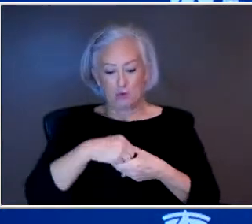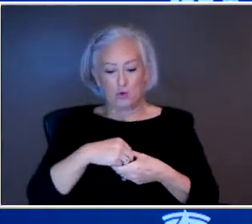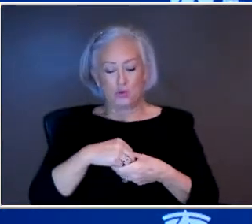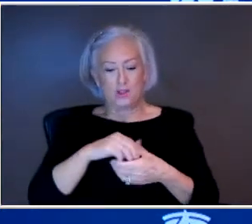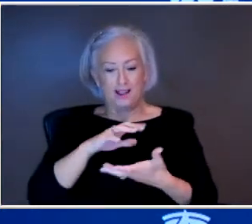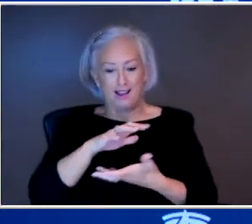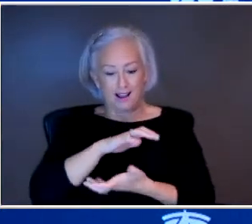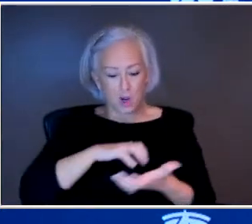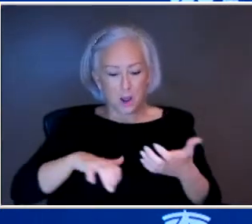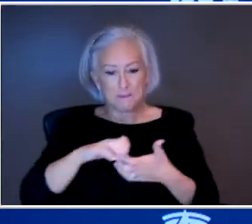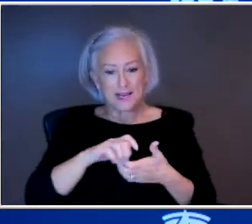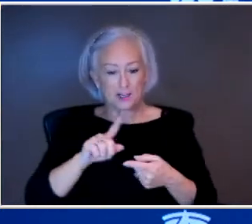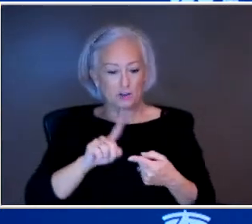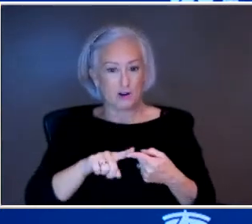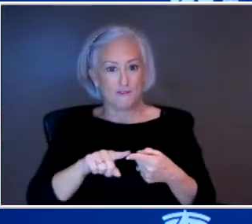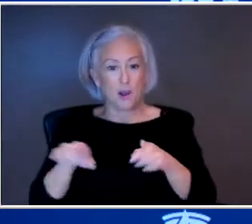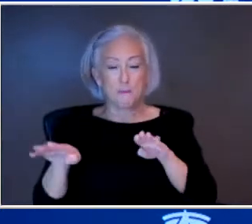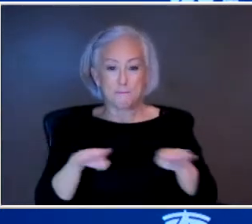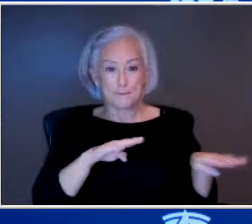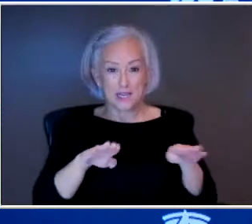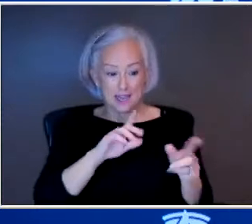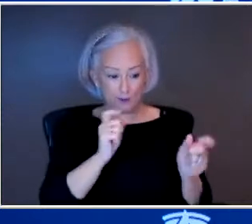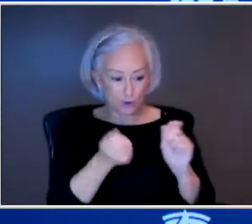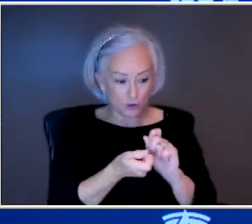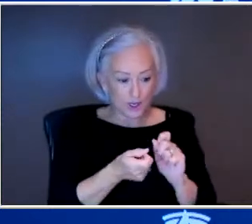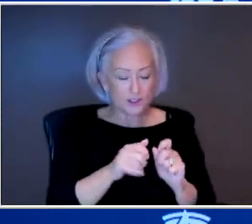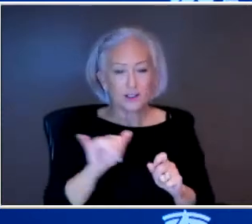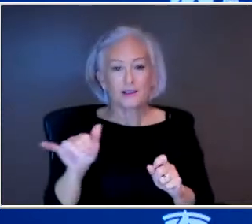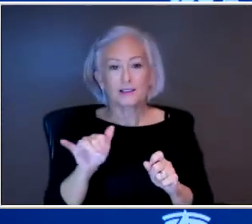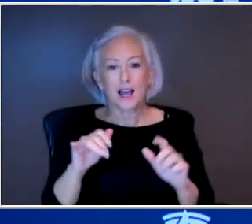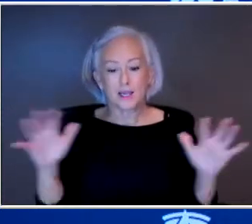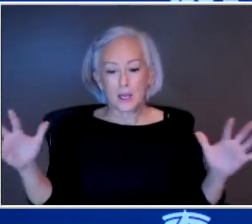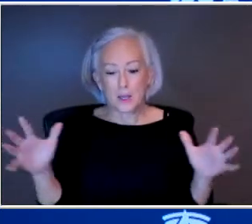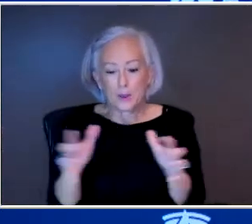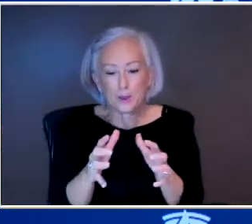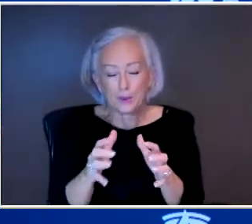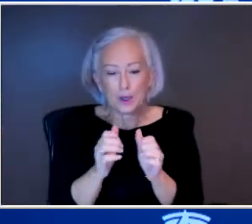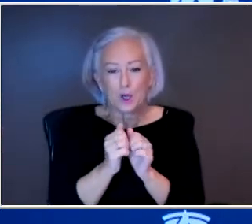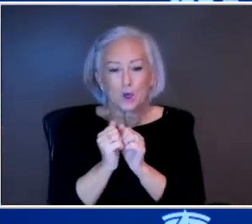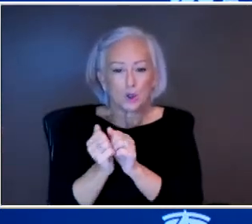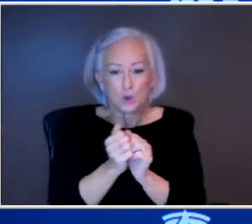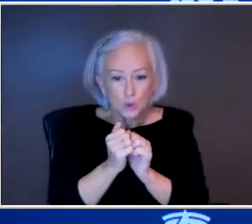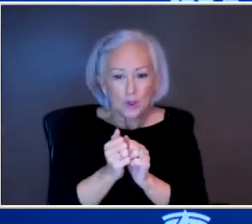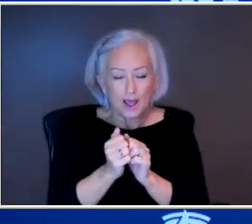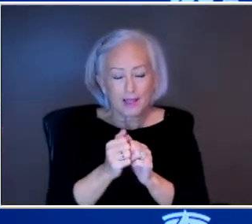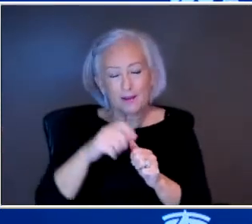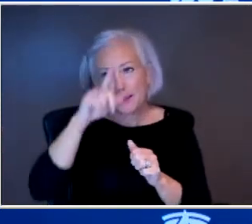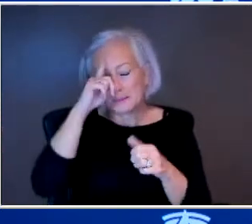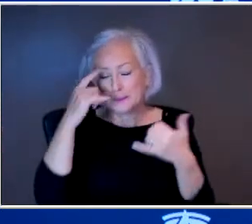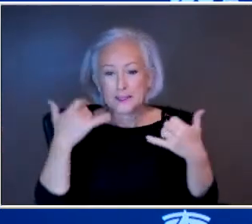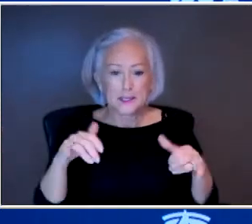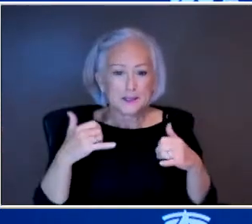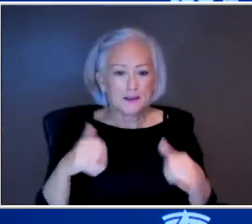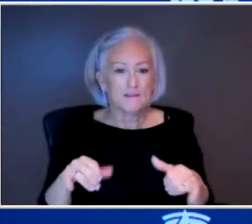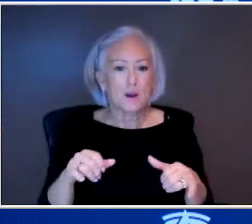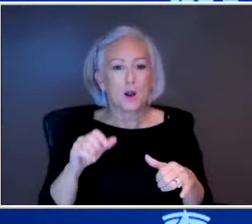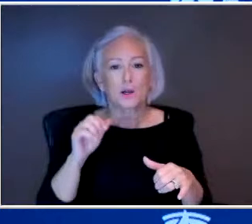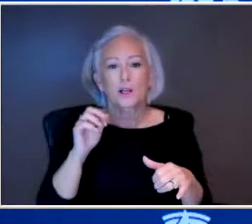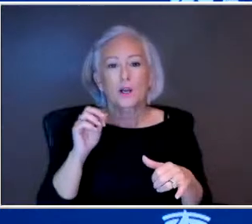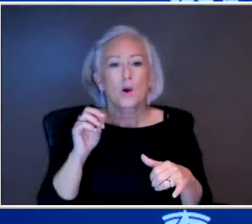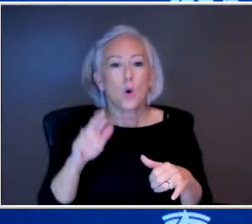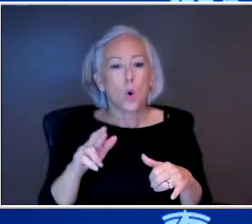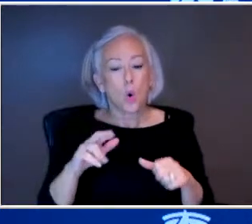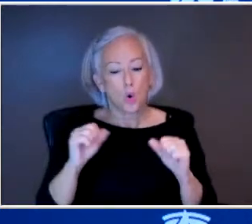behavioral changes, things like being close together with people because of parties or get-togethers, because of the cold weather itself, but